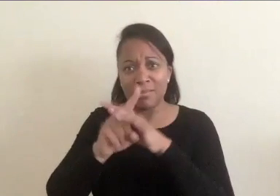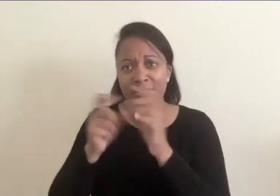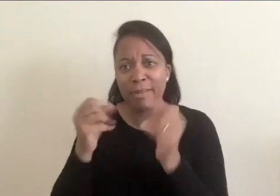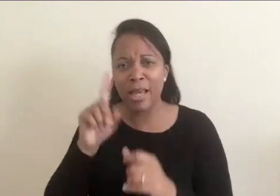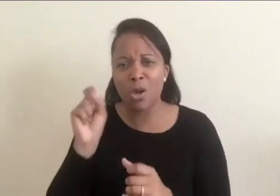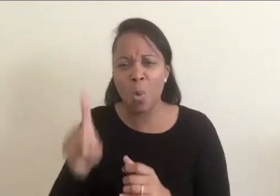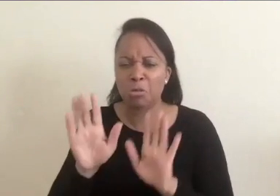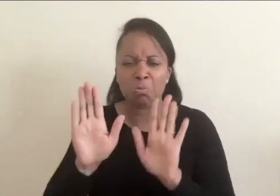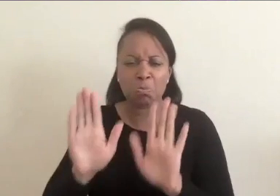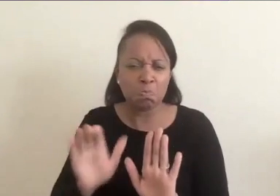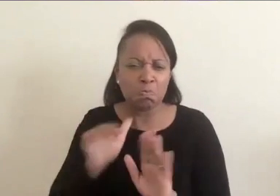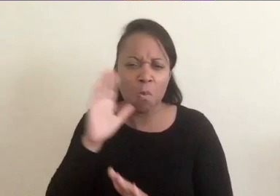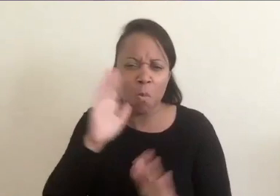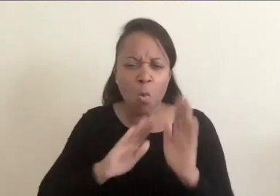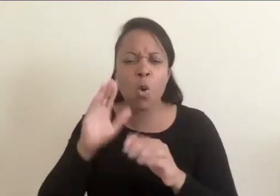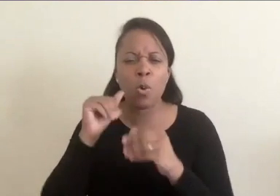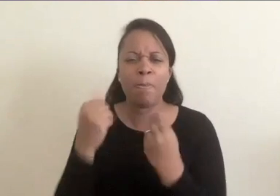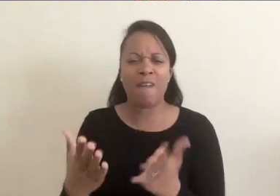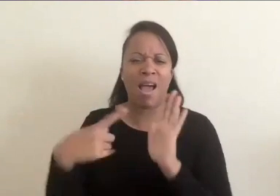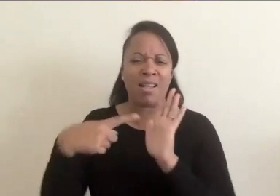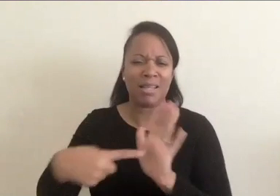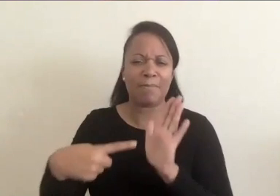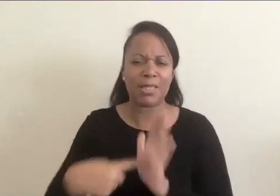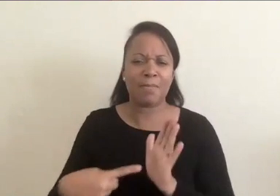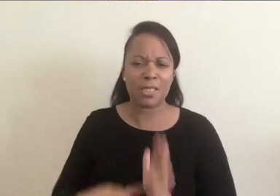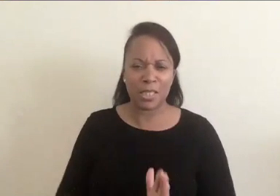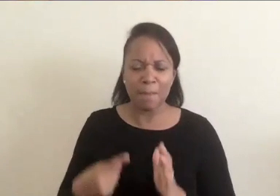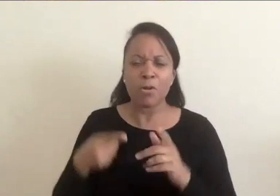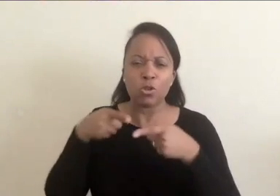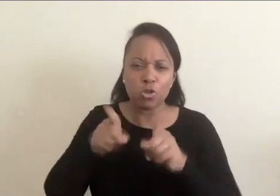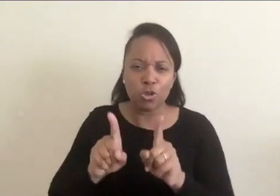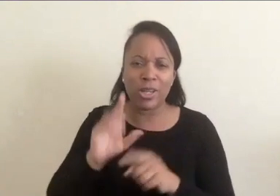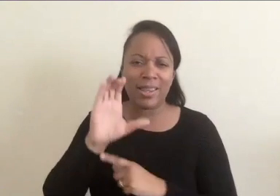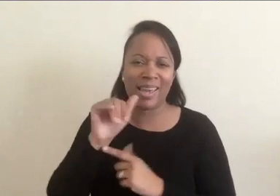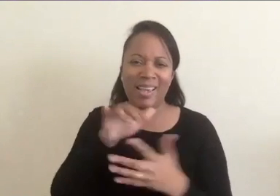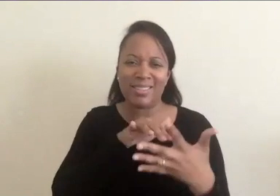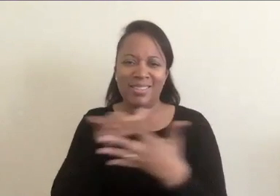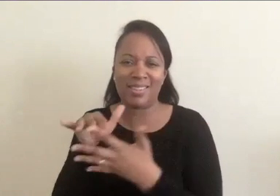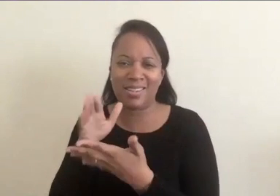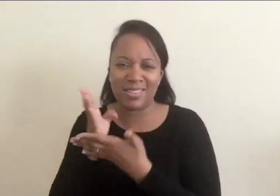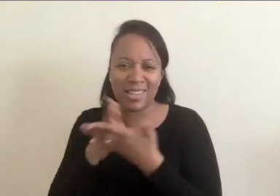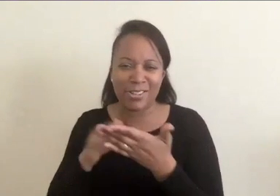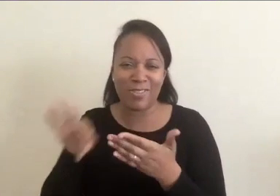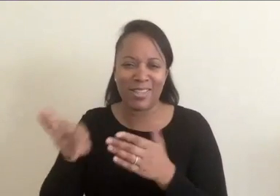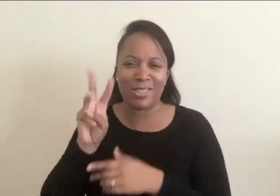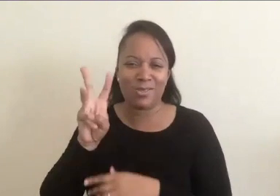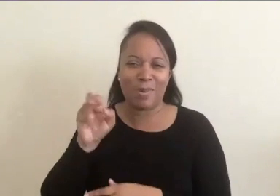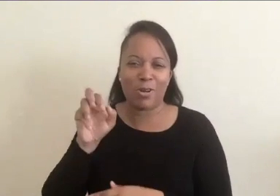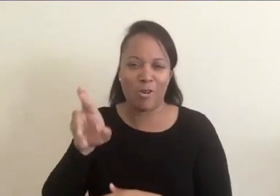detail in some examples and about the requirements during the case study section of this webinar.